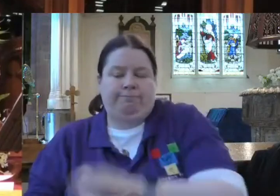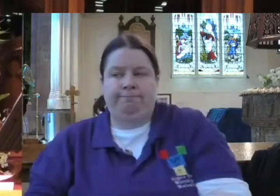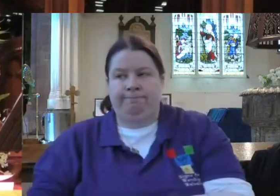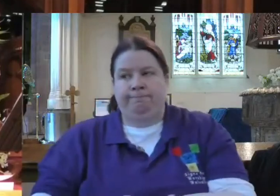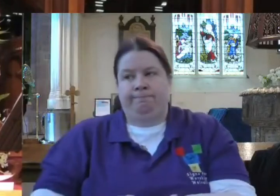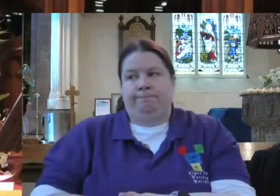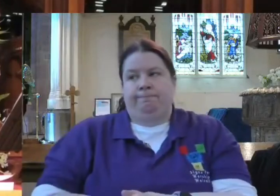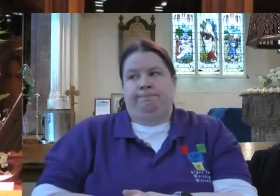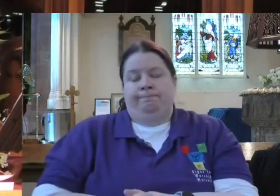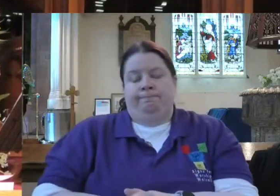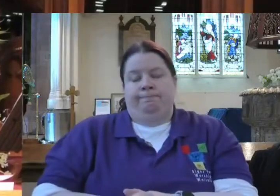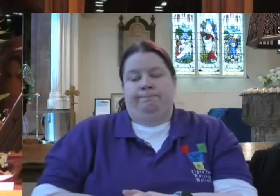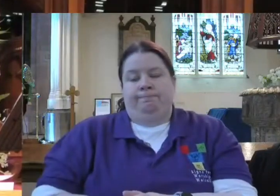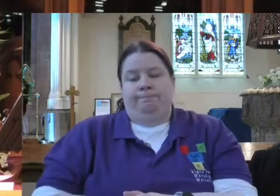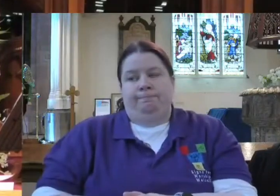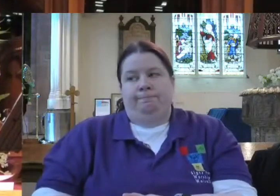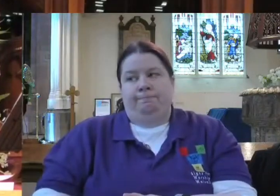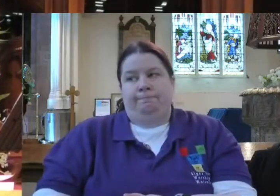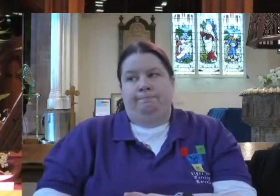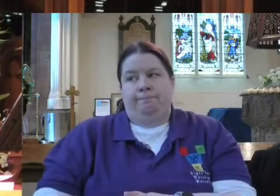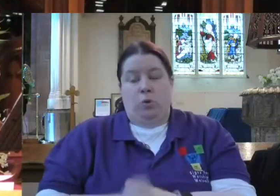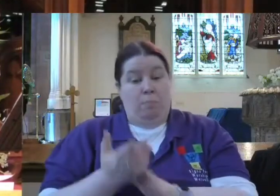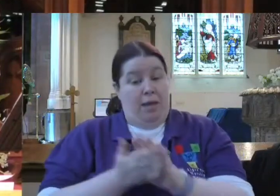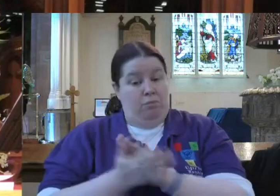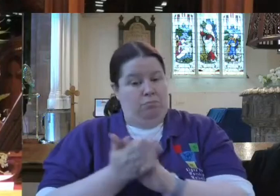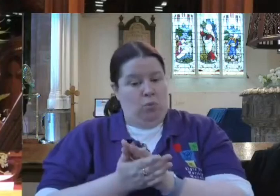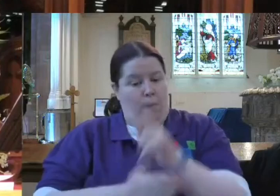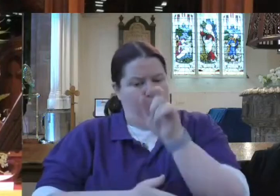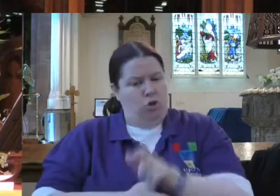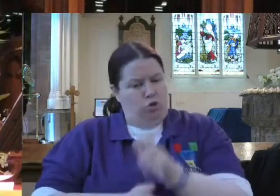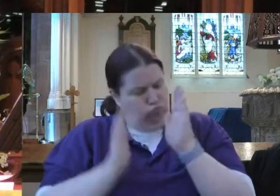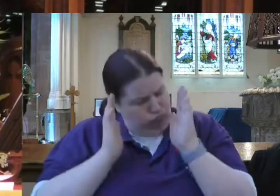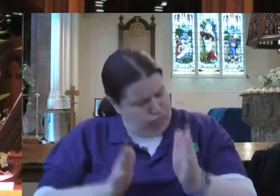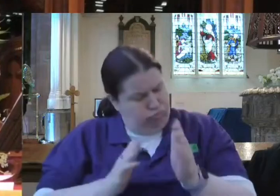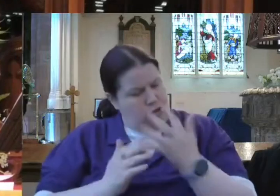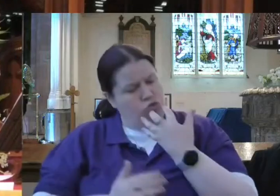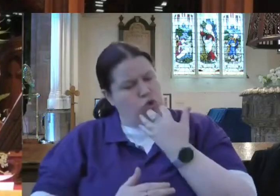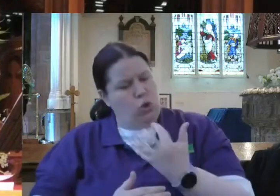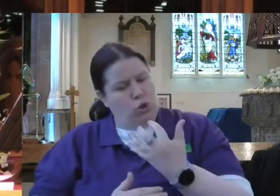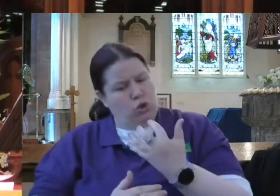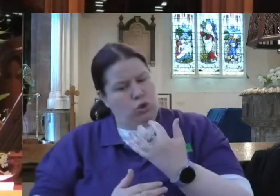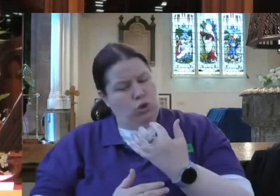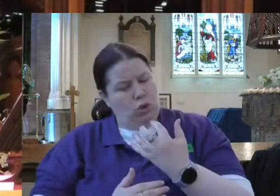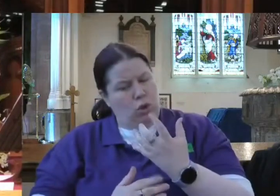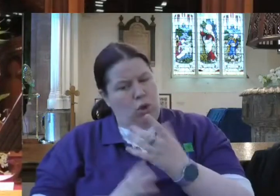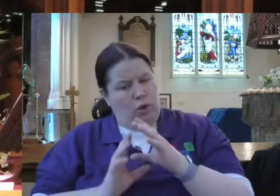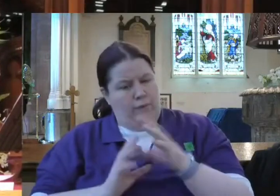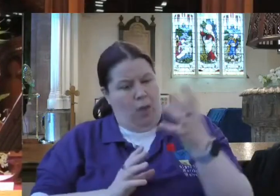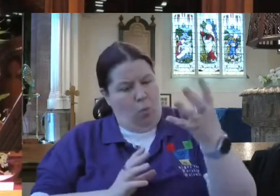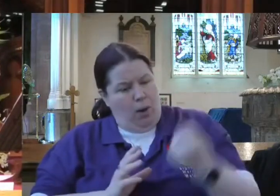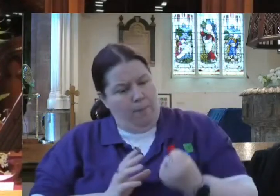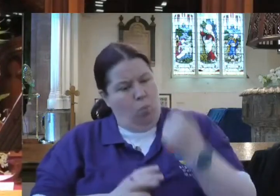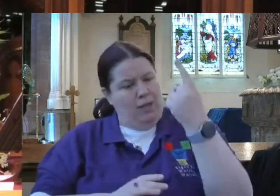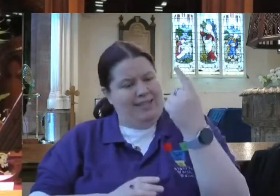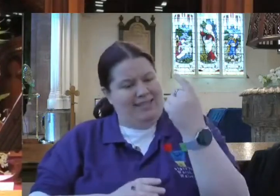Jew. So what it meant that a really devout Jew, in effect, would give would be about a sixth of